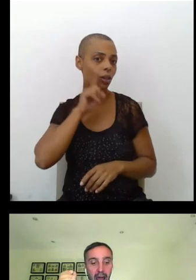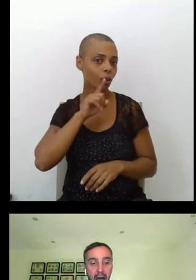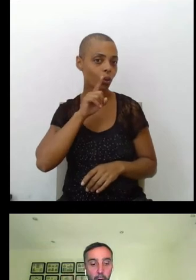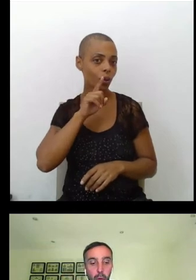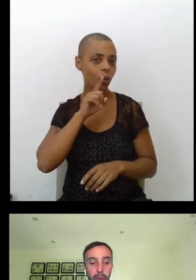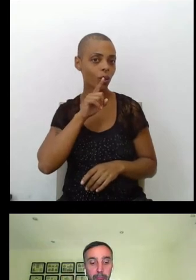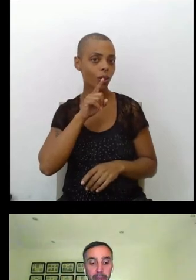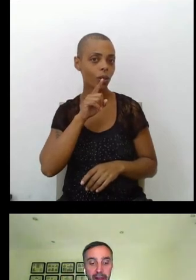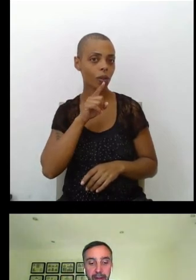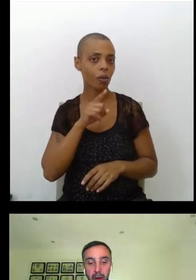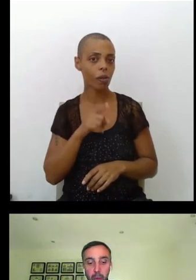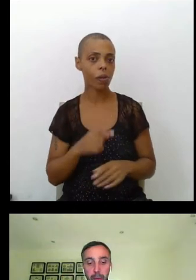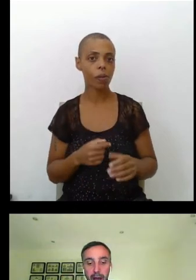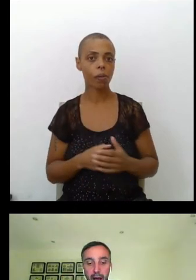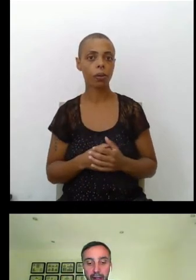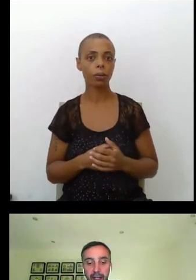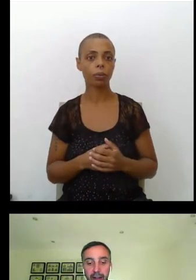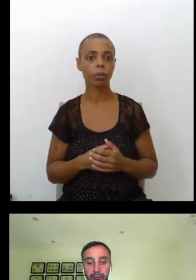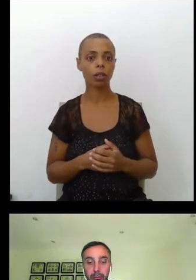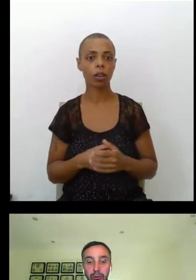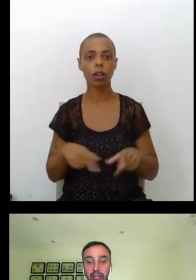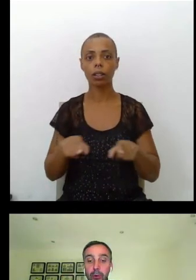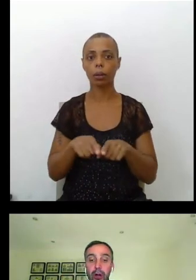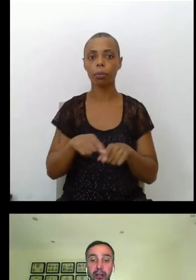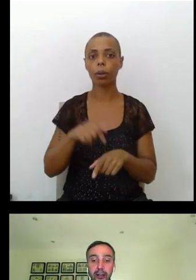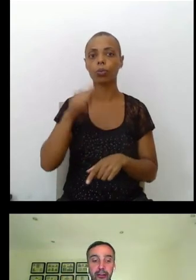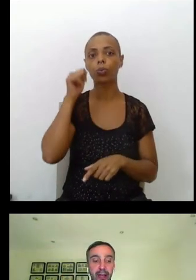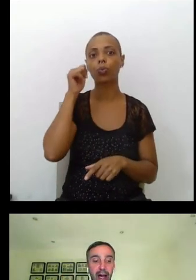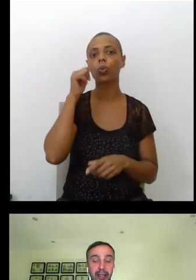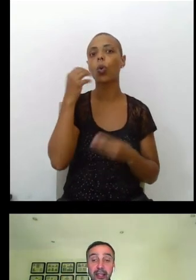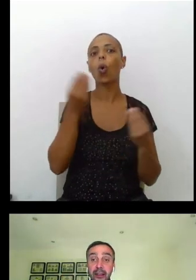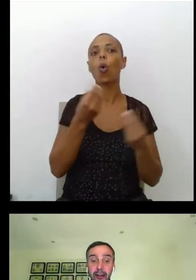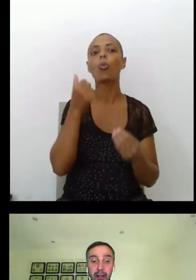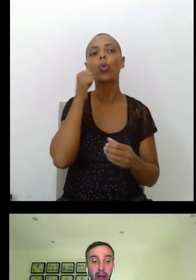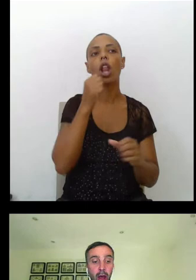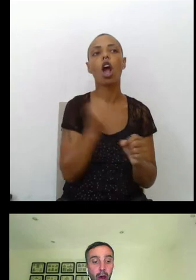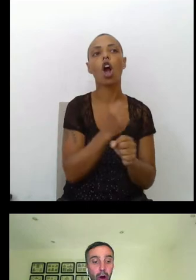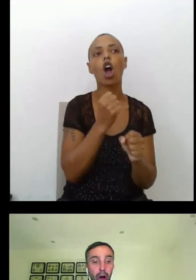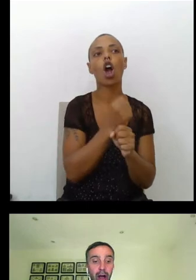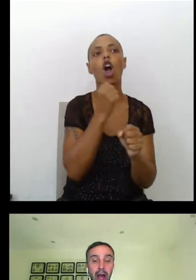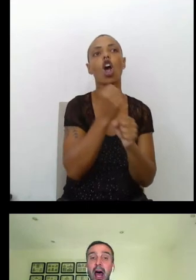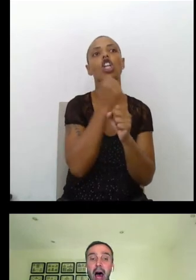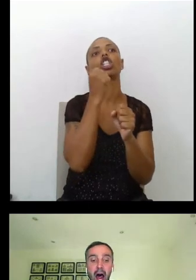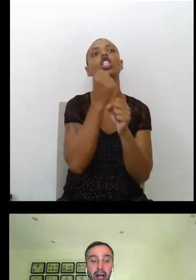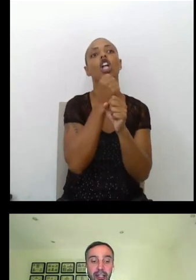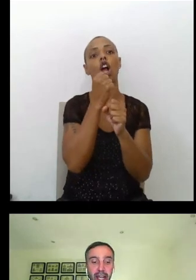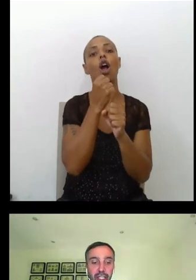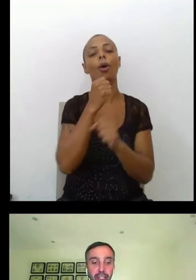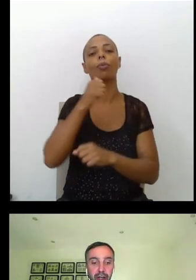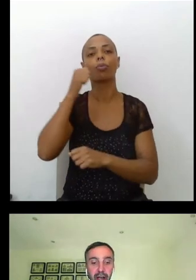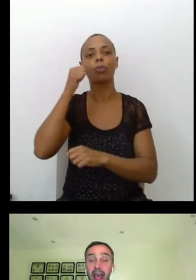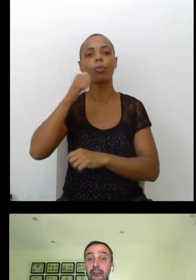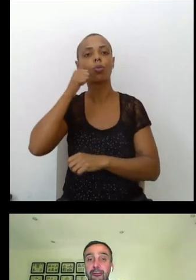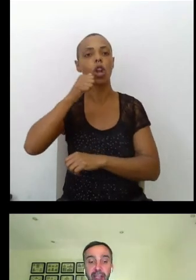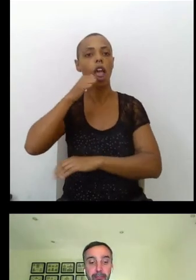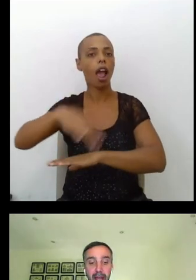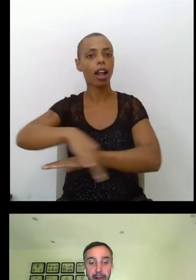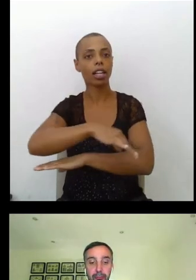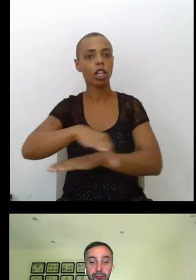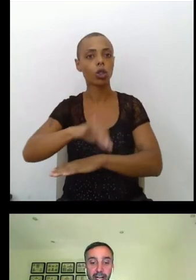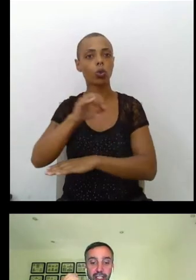or how women build women architects from Julia Morgan to Tsar did or architecture